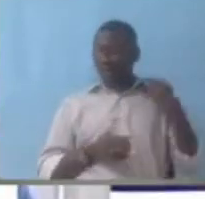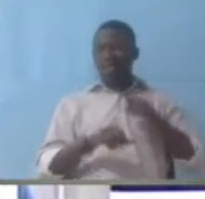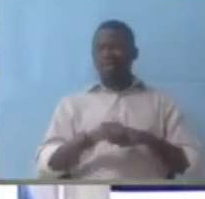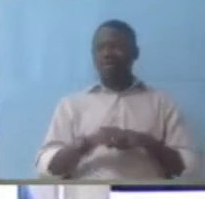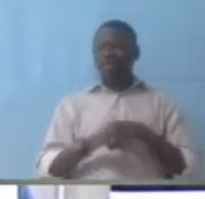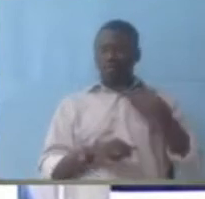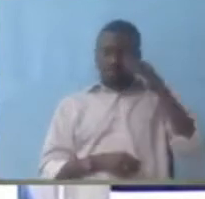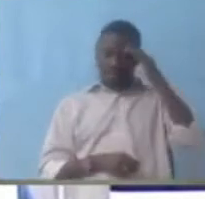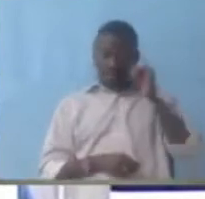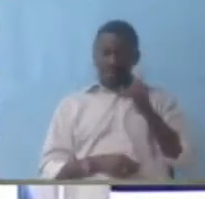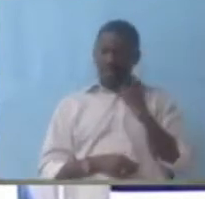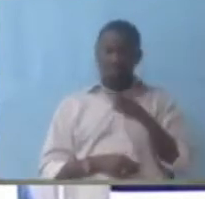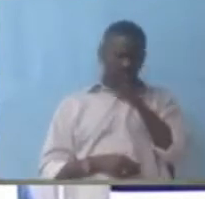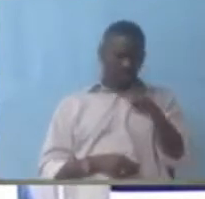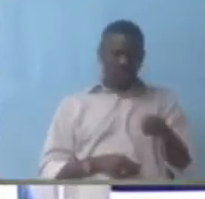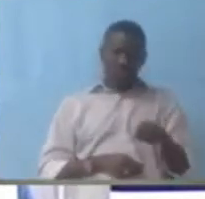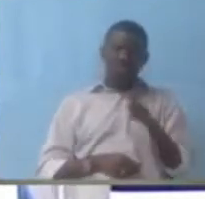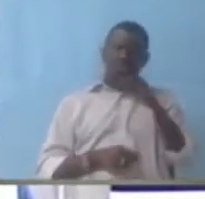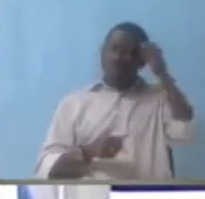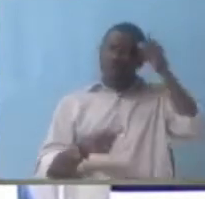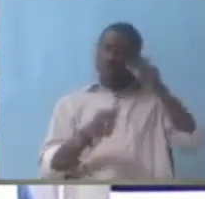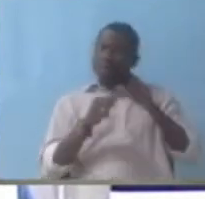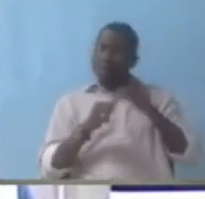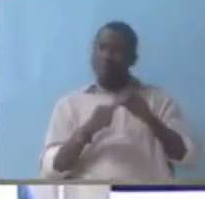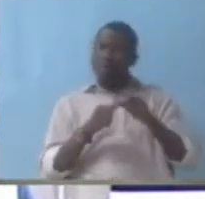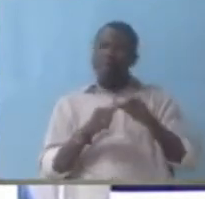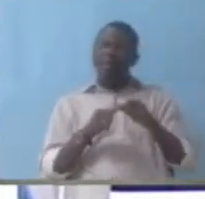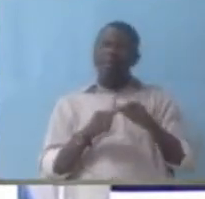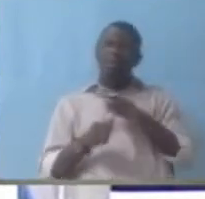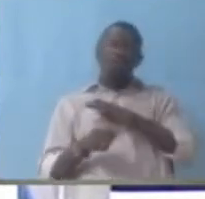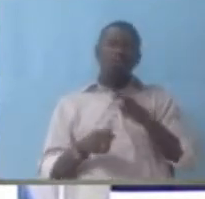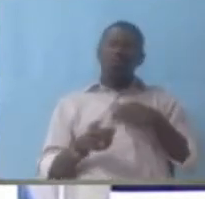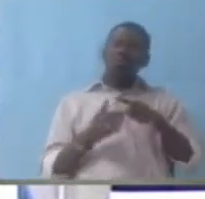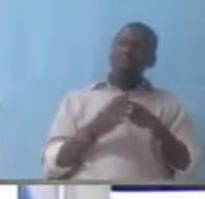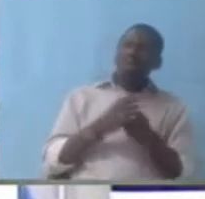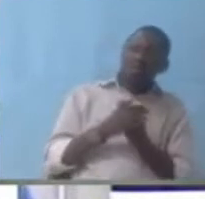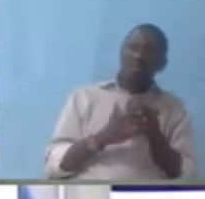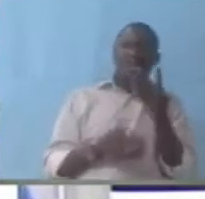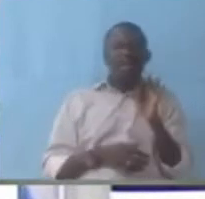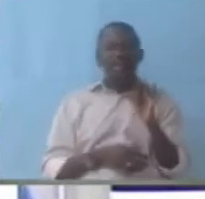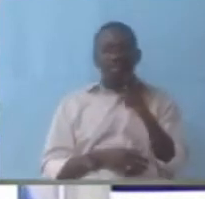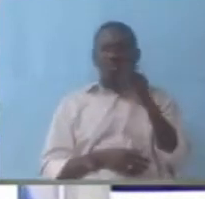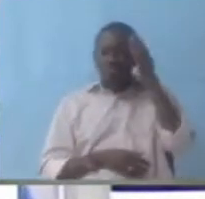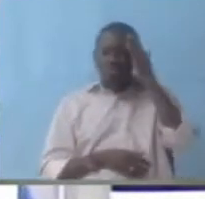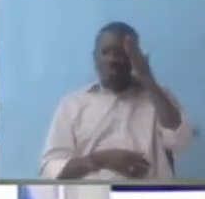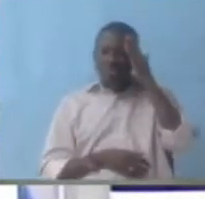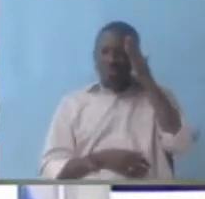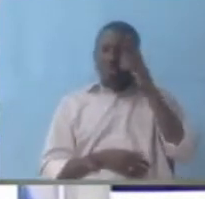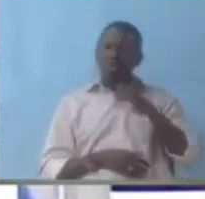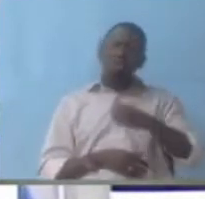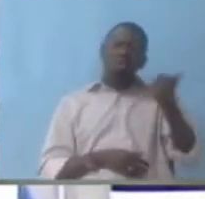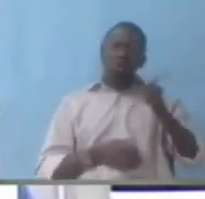wasn't lawful. Do you remember or do you know any other human rights violations that occurred during that time